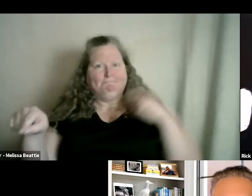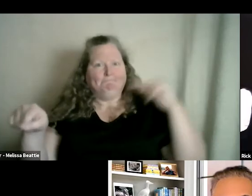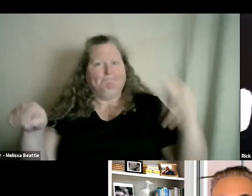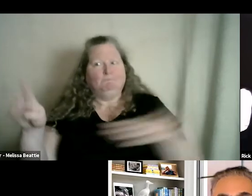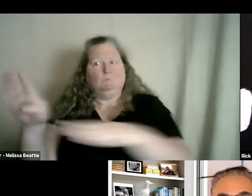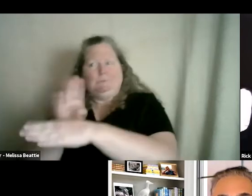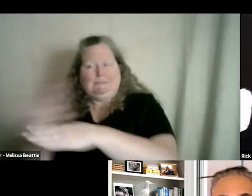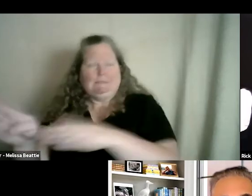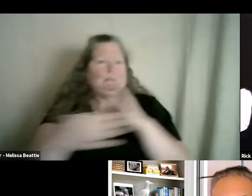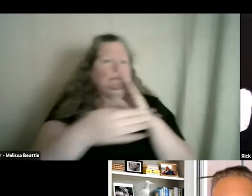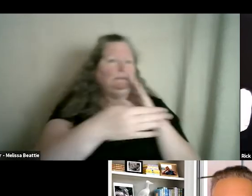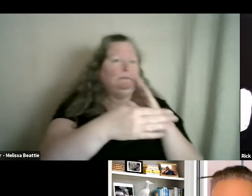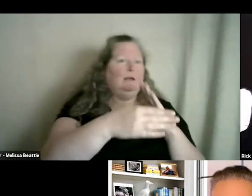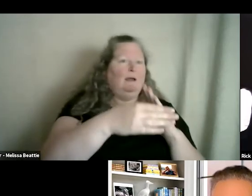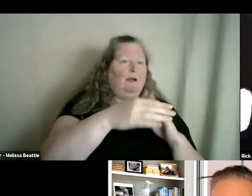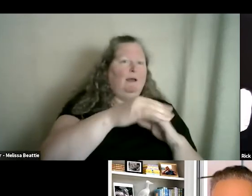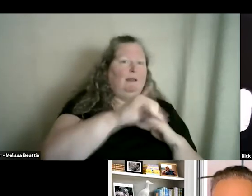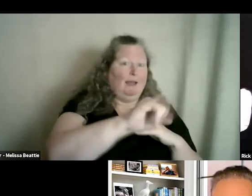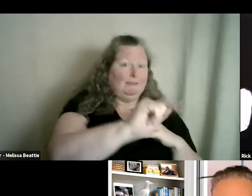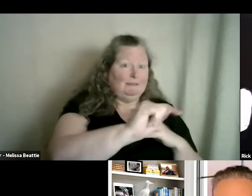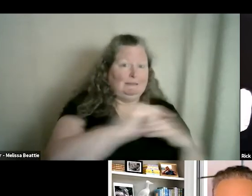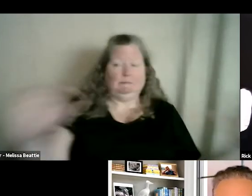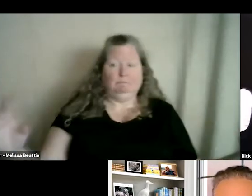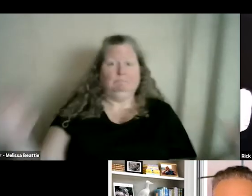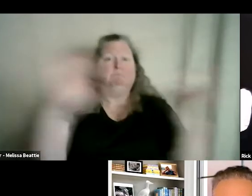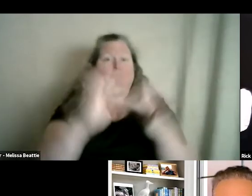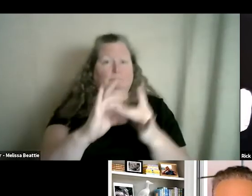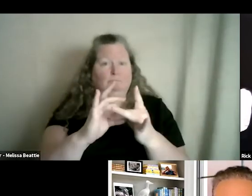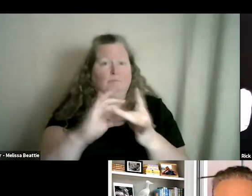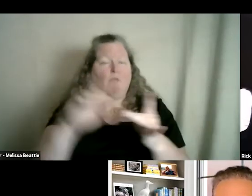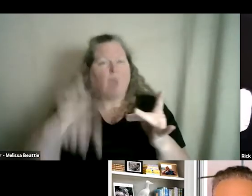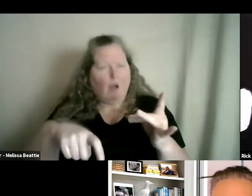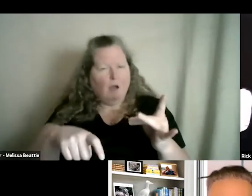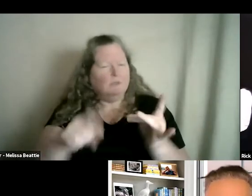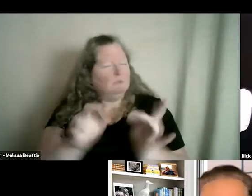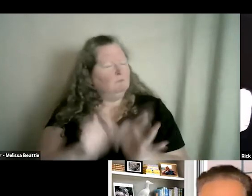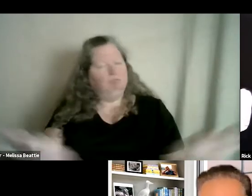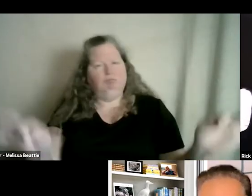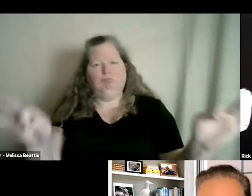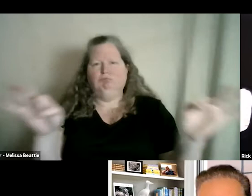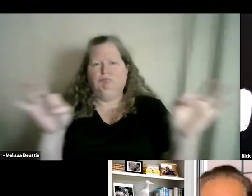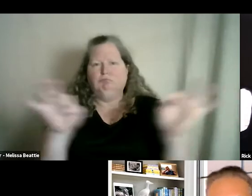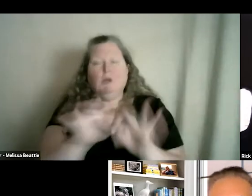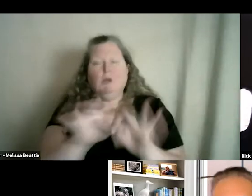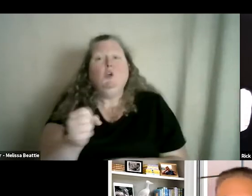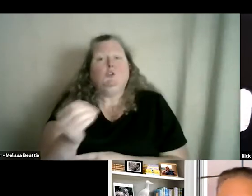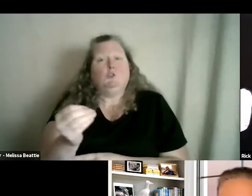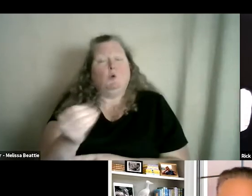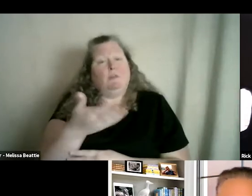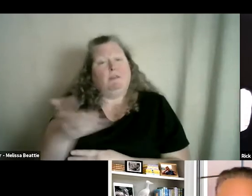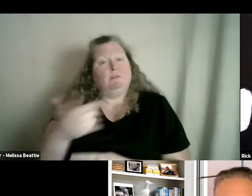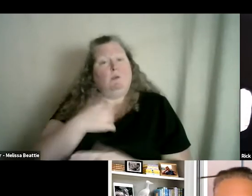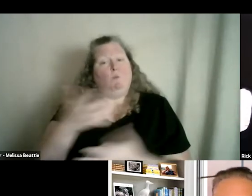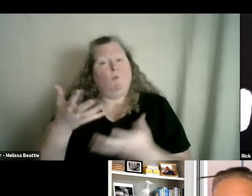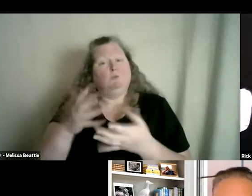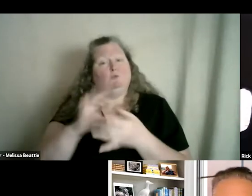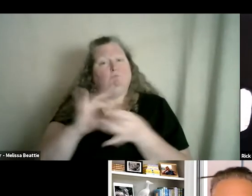becomes just absolutely critical. The things that I wanted to focus and talk a lot